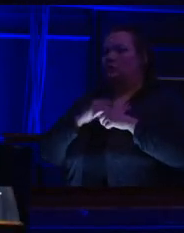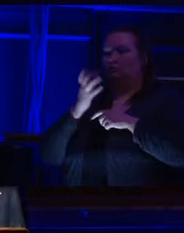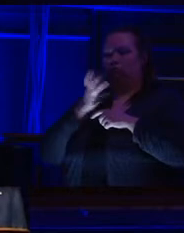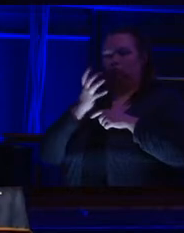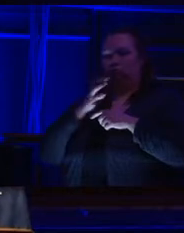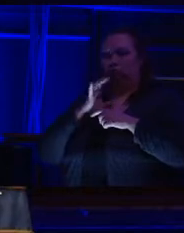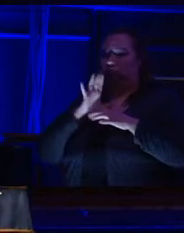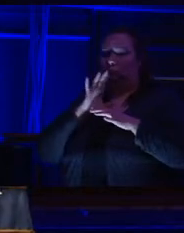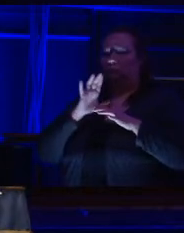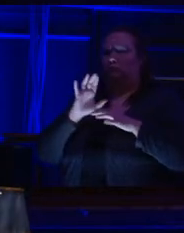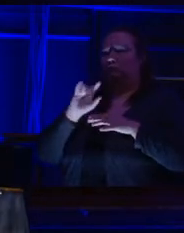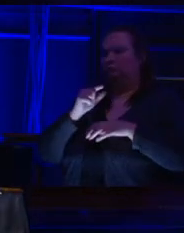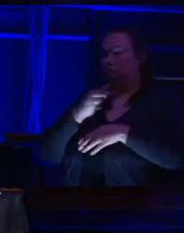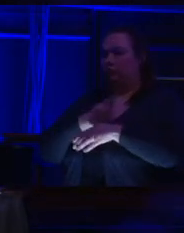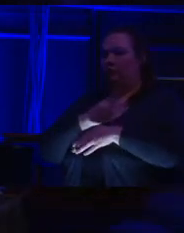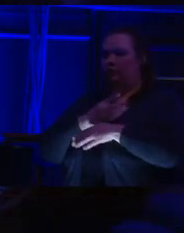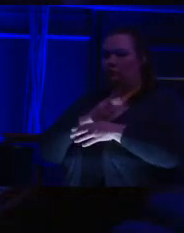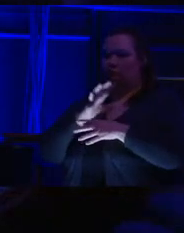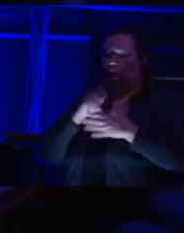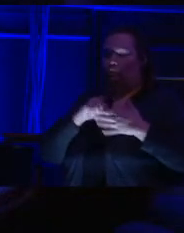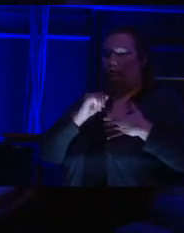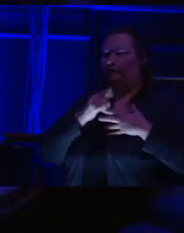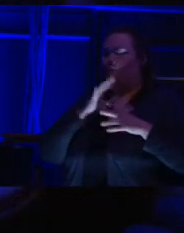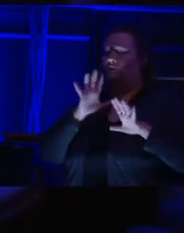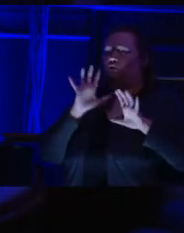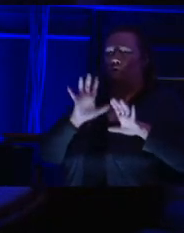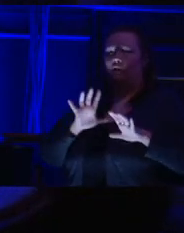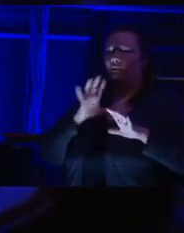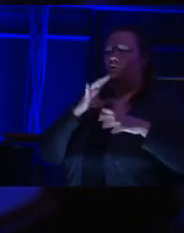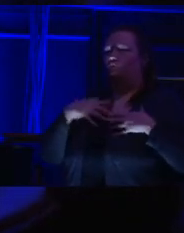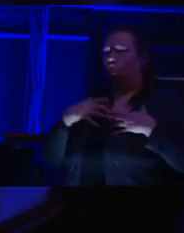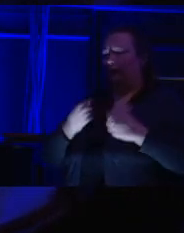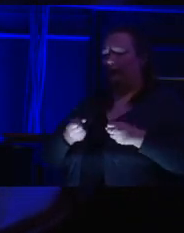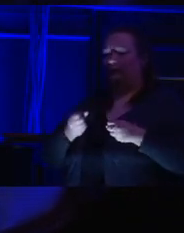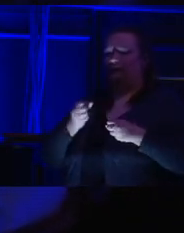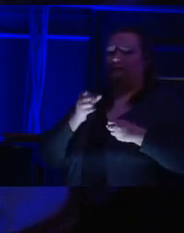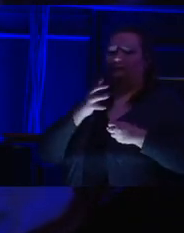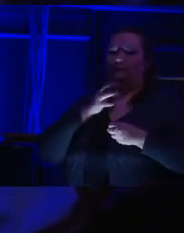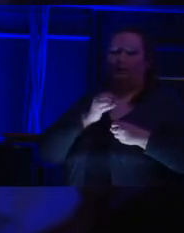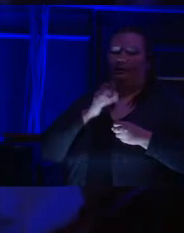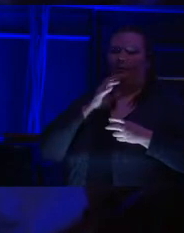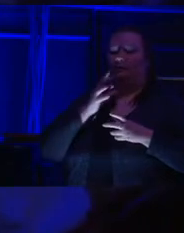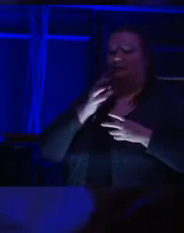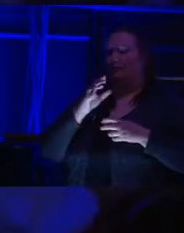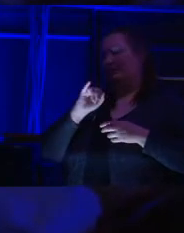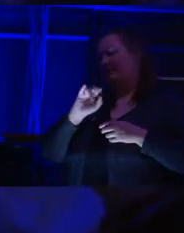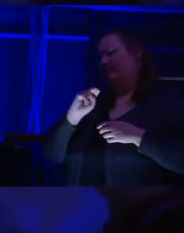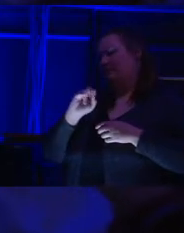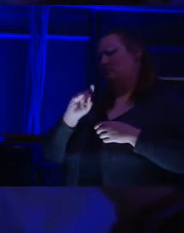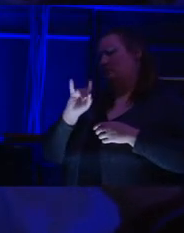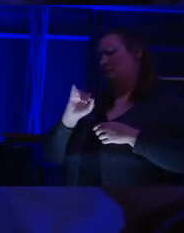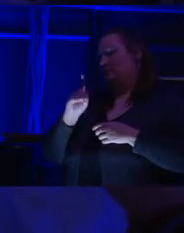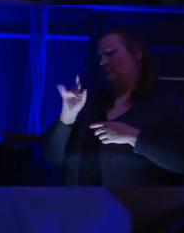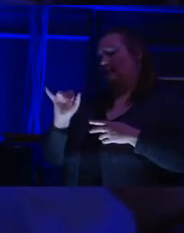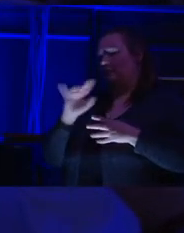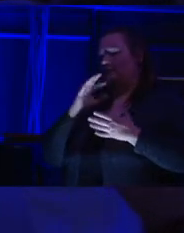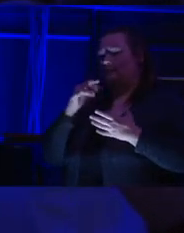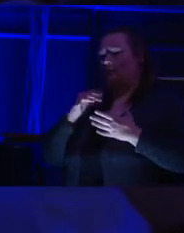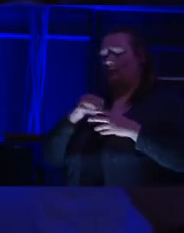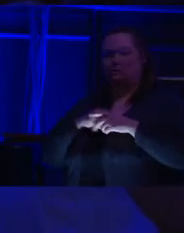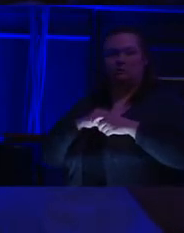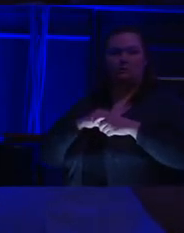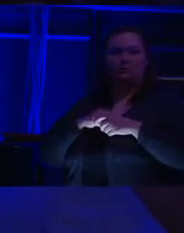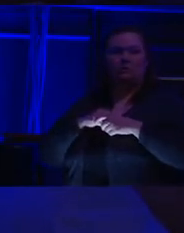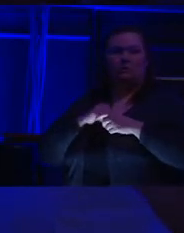exceptional graduate programs, incredible strengths in interdisciplinary studies. We also have